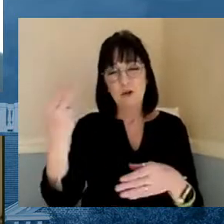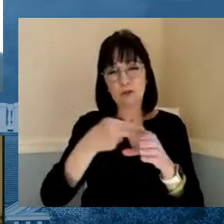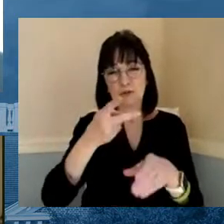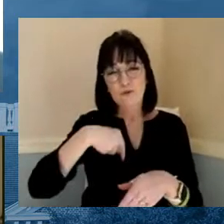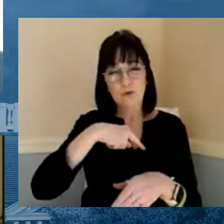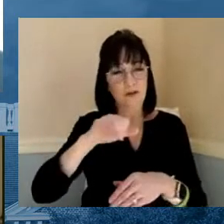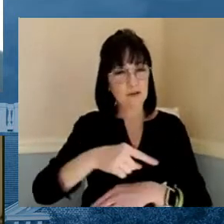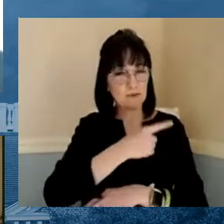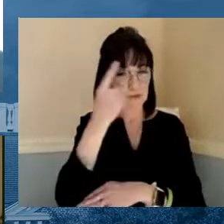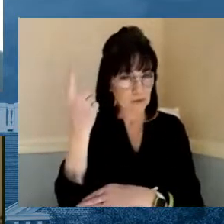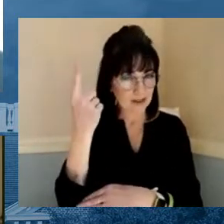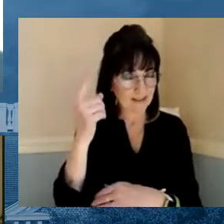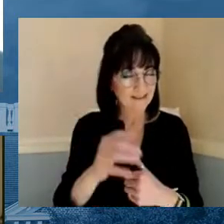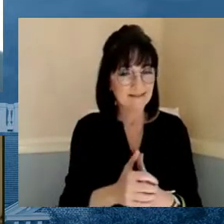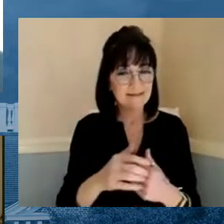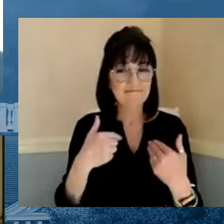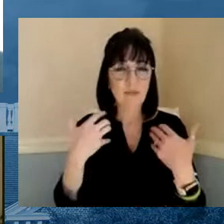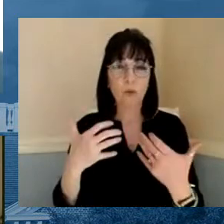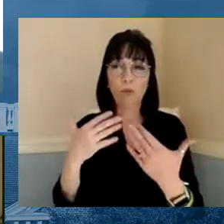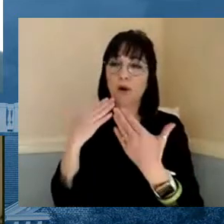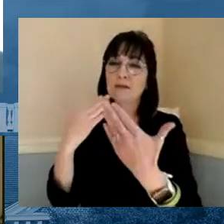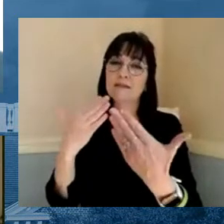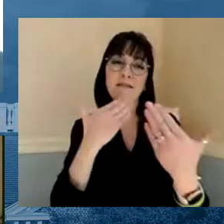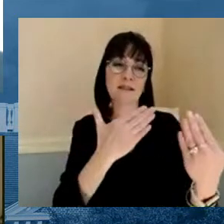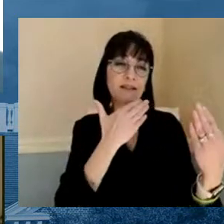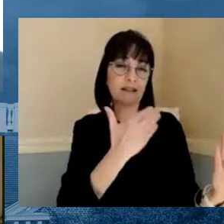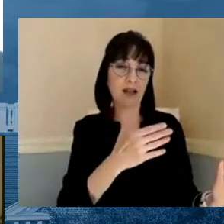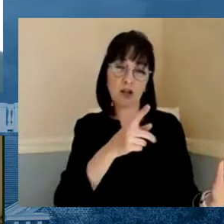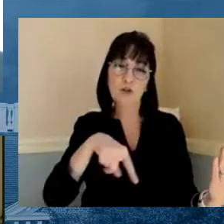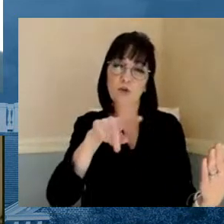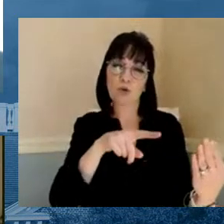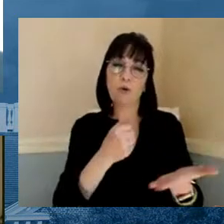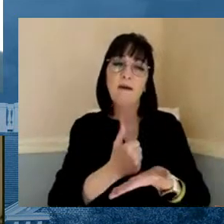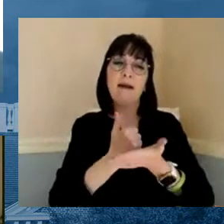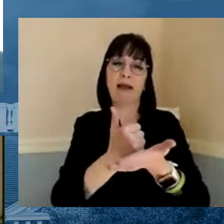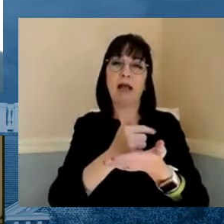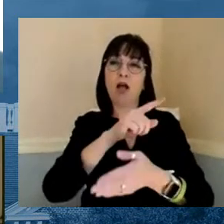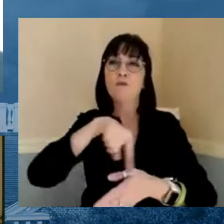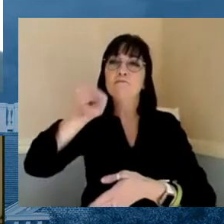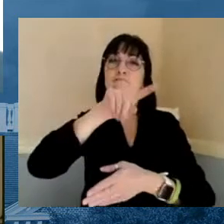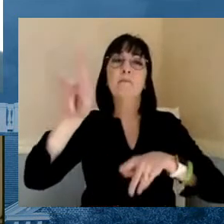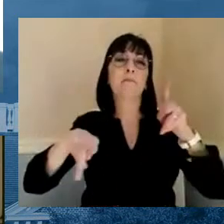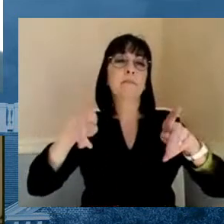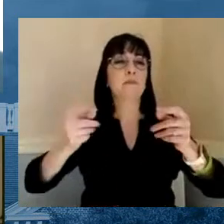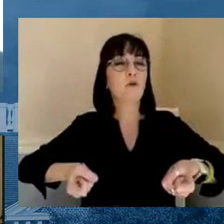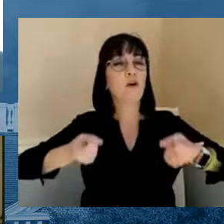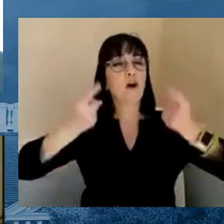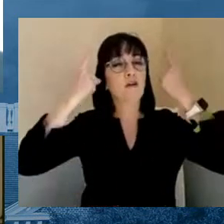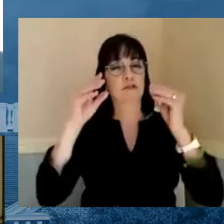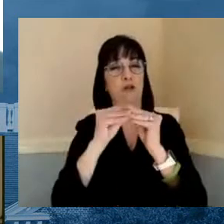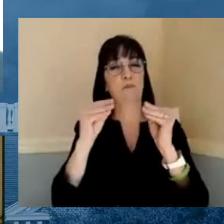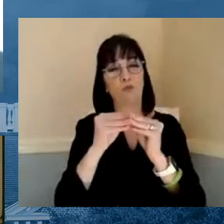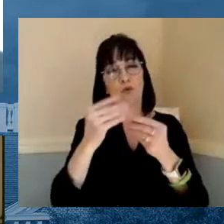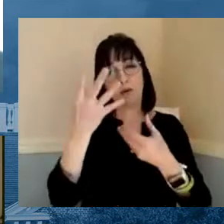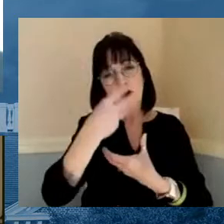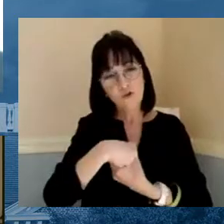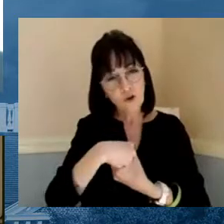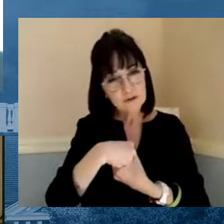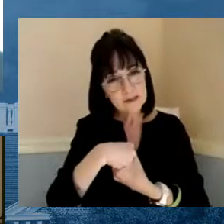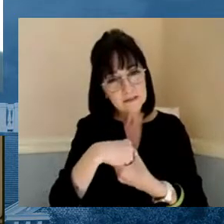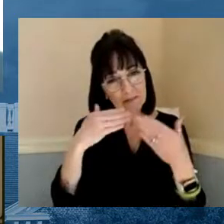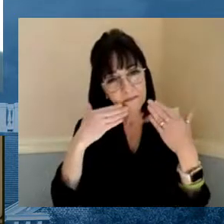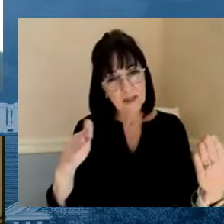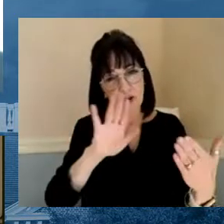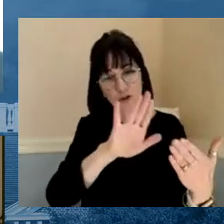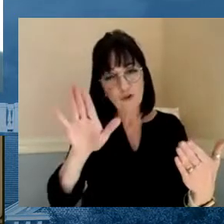you for adding to this particular proclamation signing. Thank you for your advocacy,